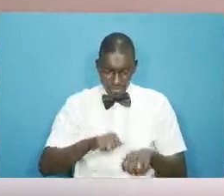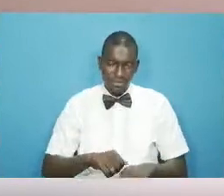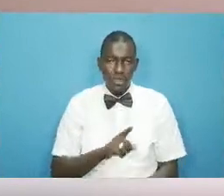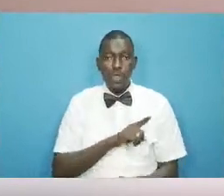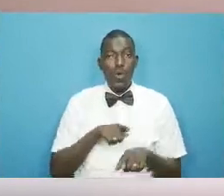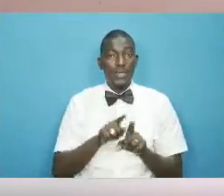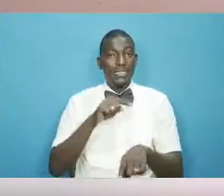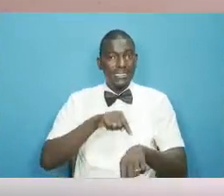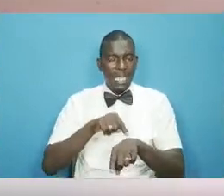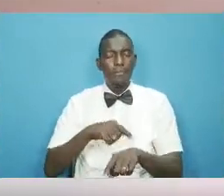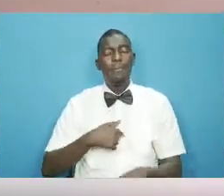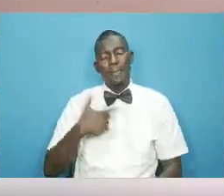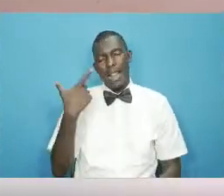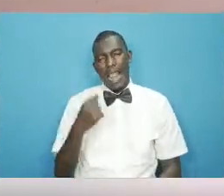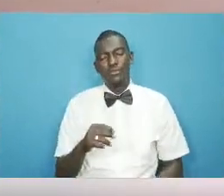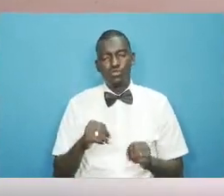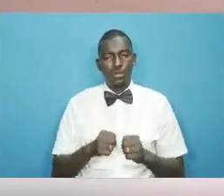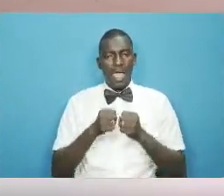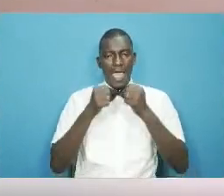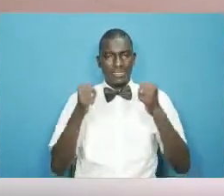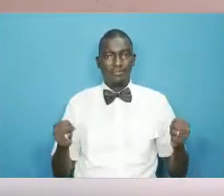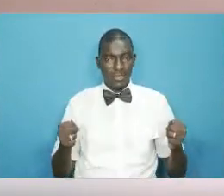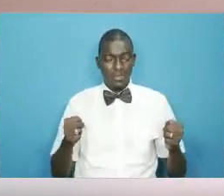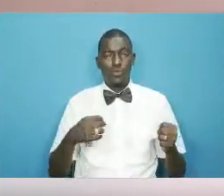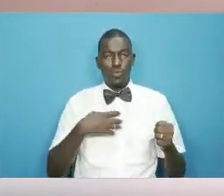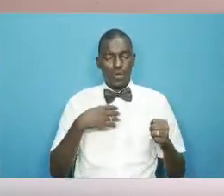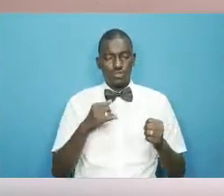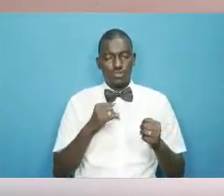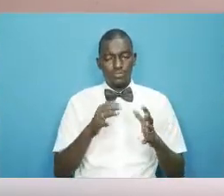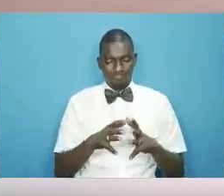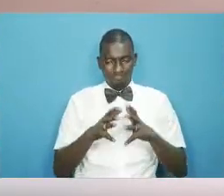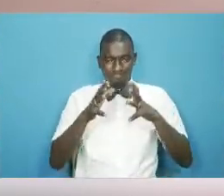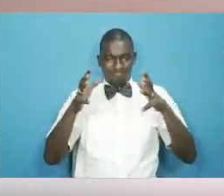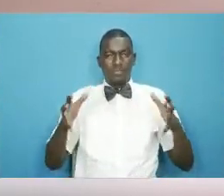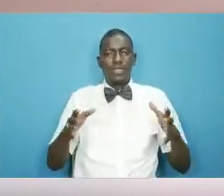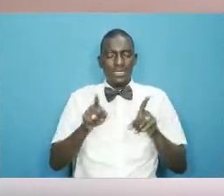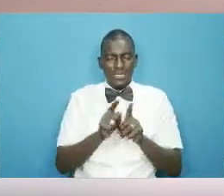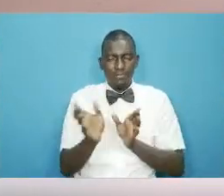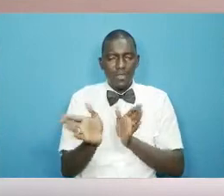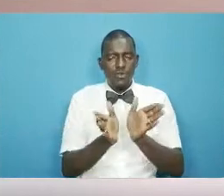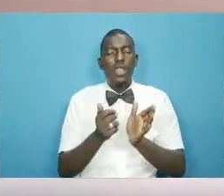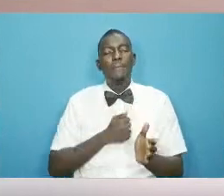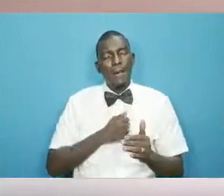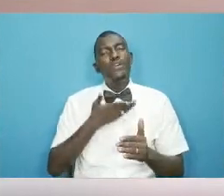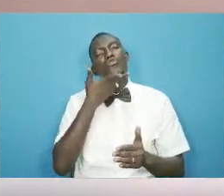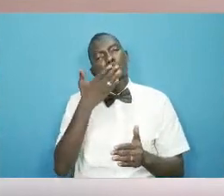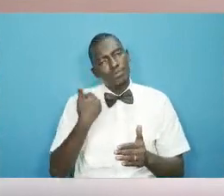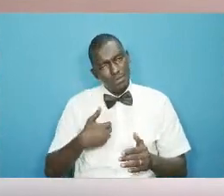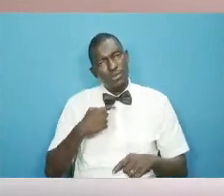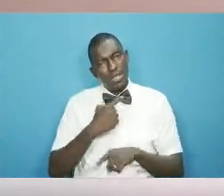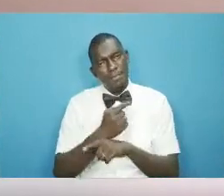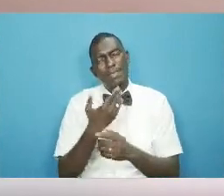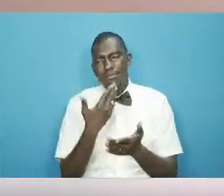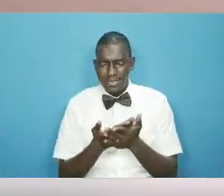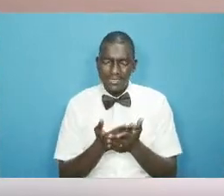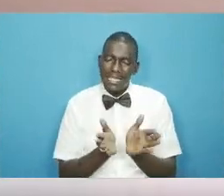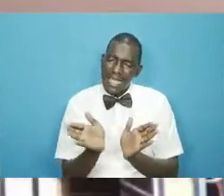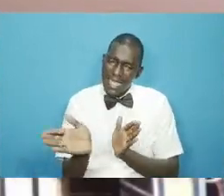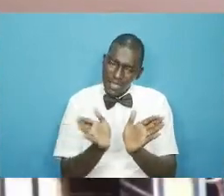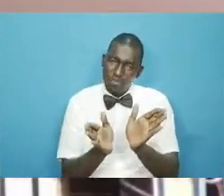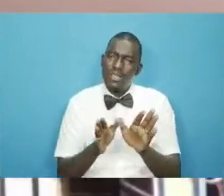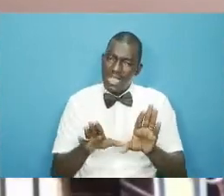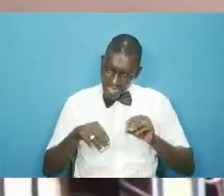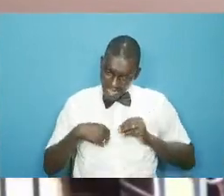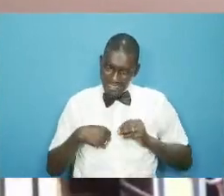With time, I would like to expand. However, I would also like to encourage my fellow youth to embrace farming. When one